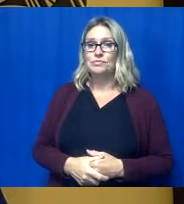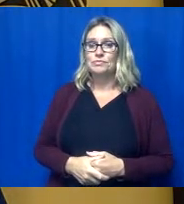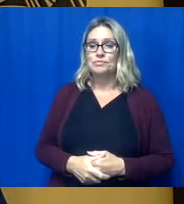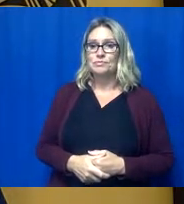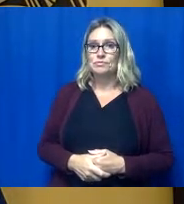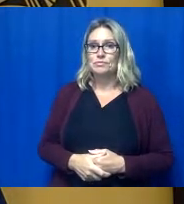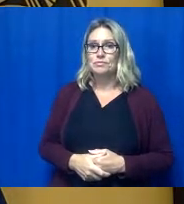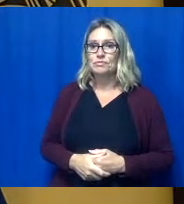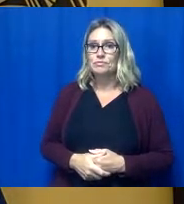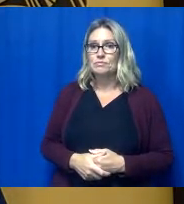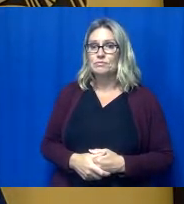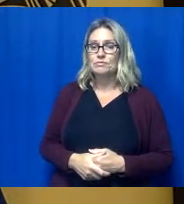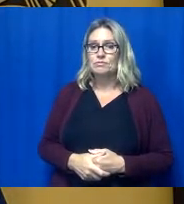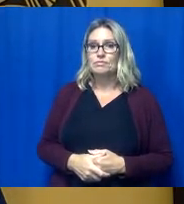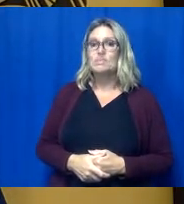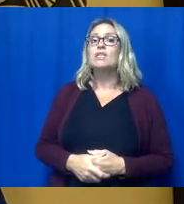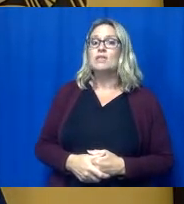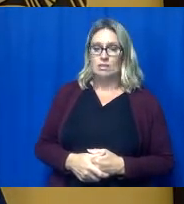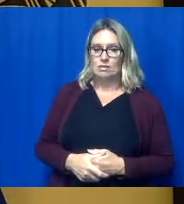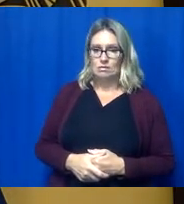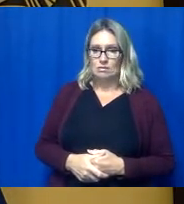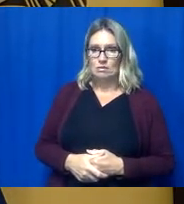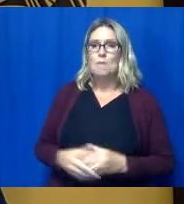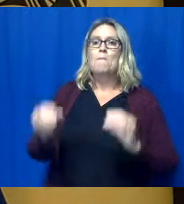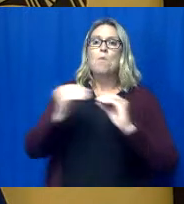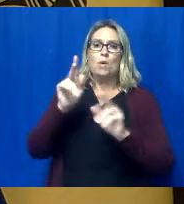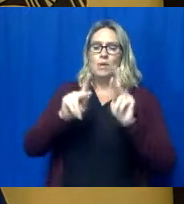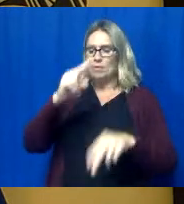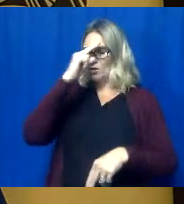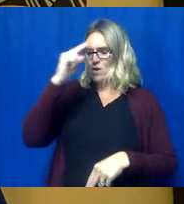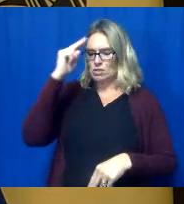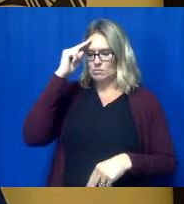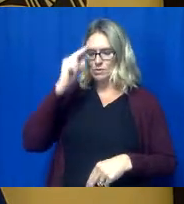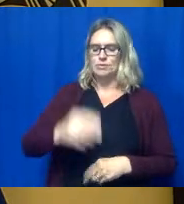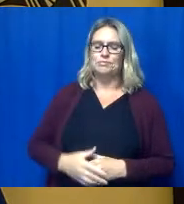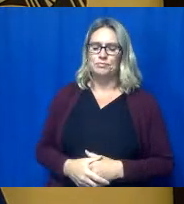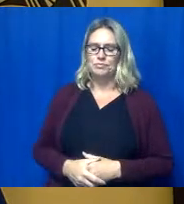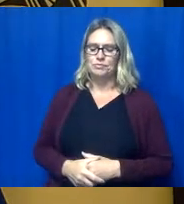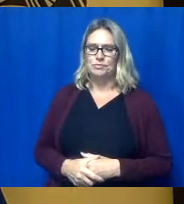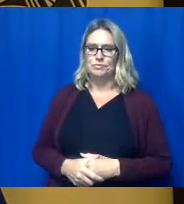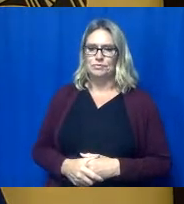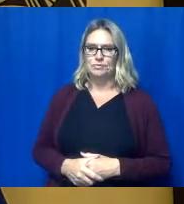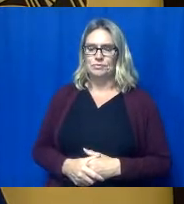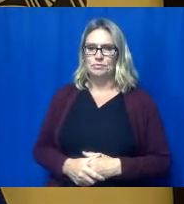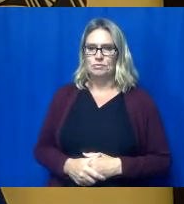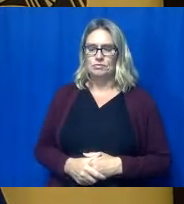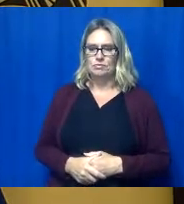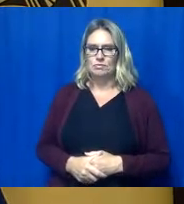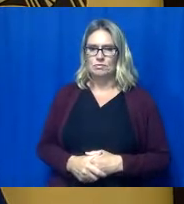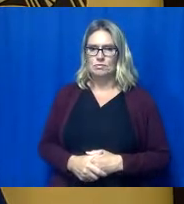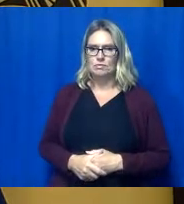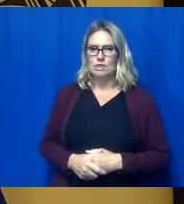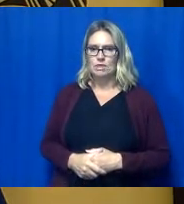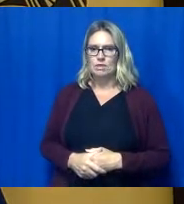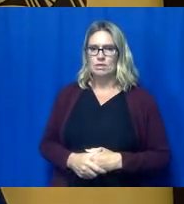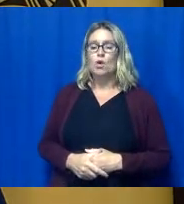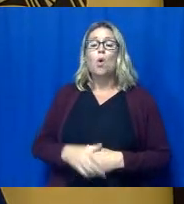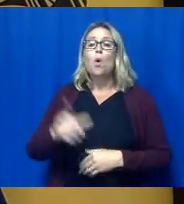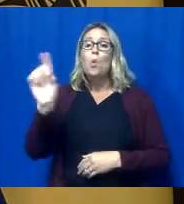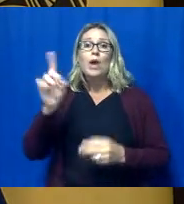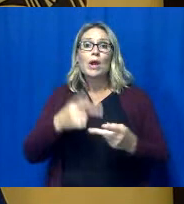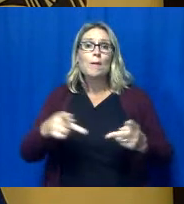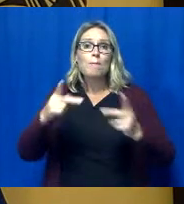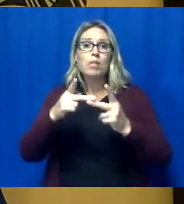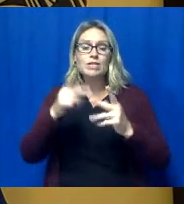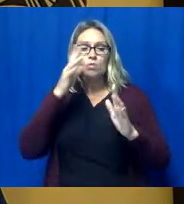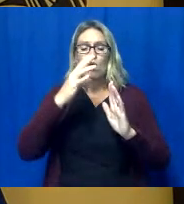there are 78 new cases of COVID-19 in New Brunswick, and the full list will be on the GNB website, but